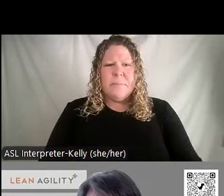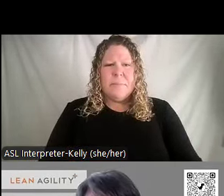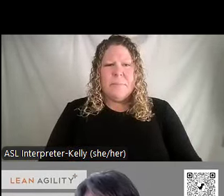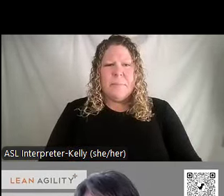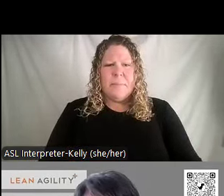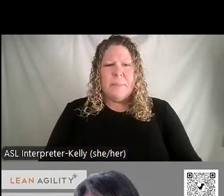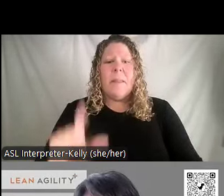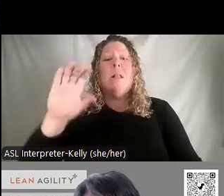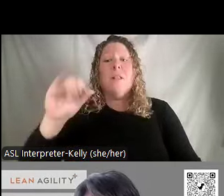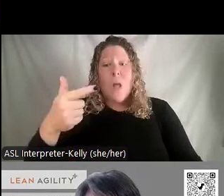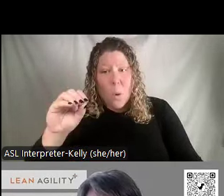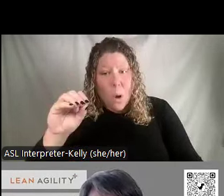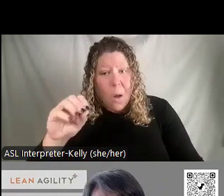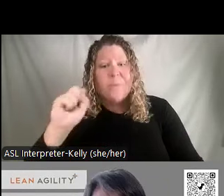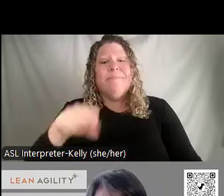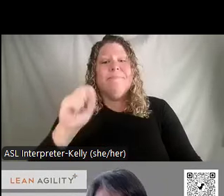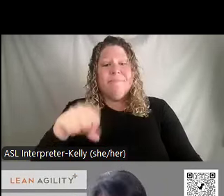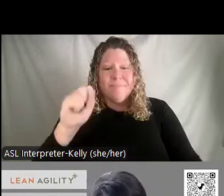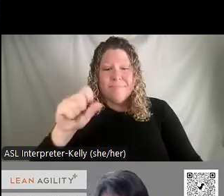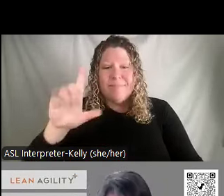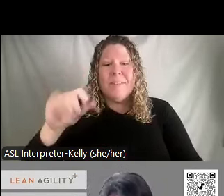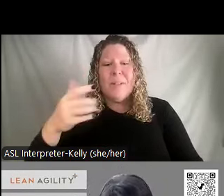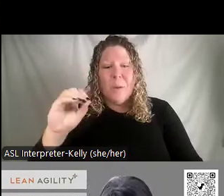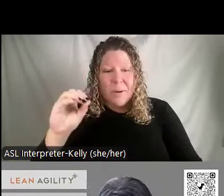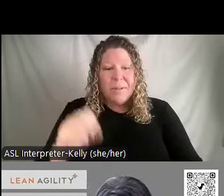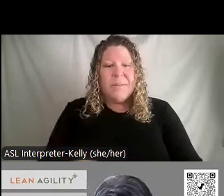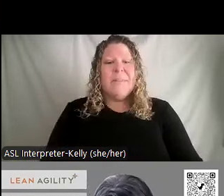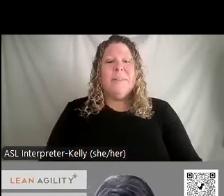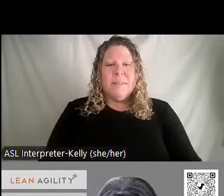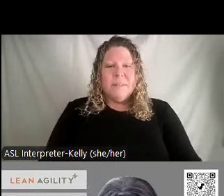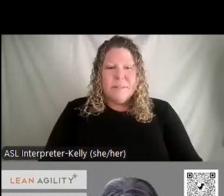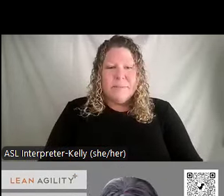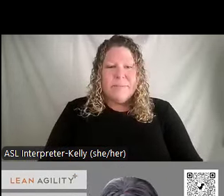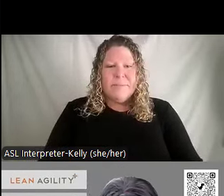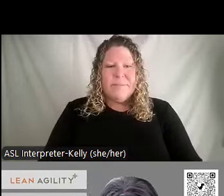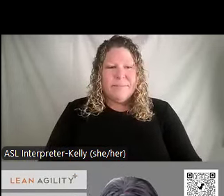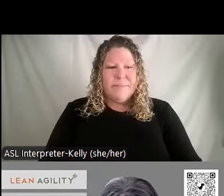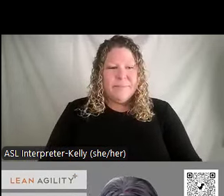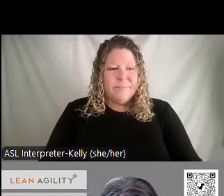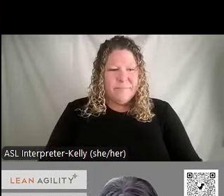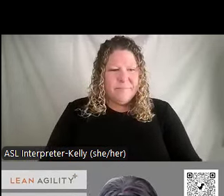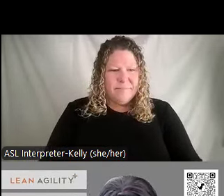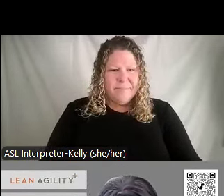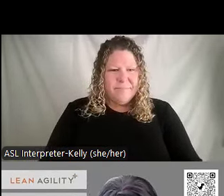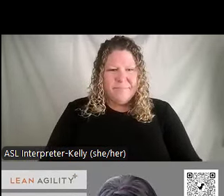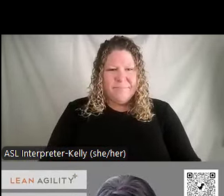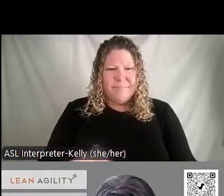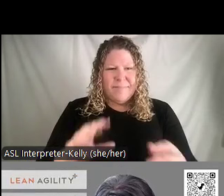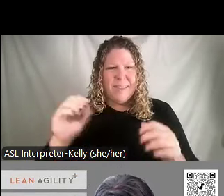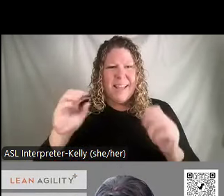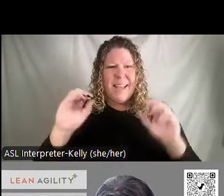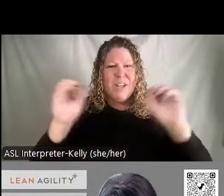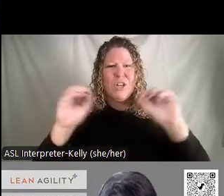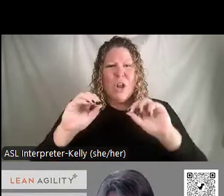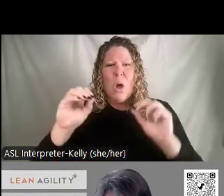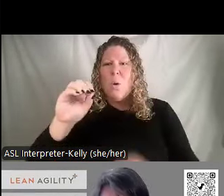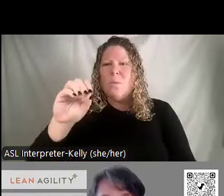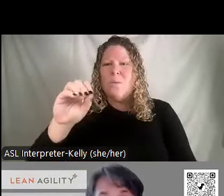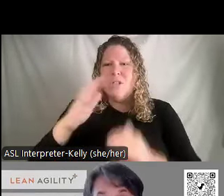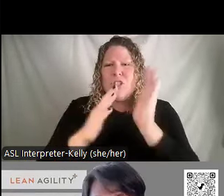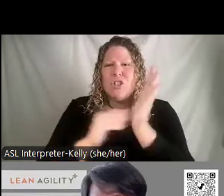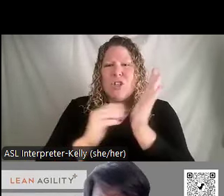logo. Yeah, the logo. Absolutely, the logo. Notice the logo. There's no soap or water on the logo.